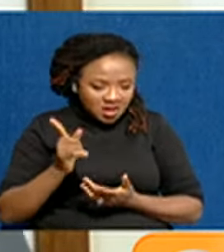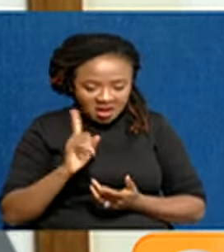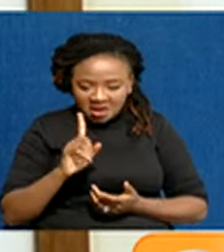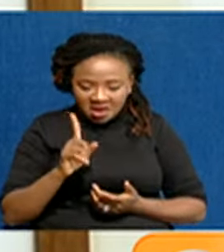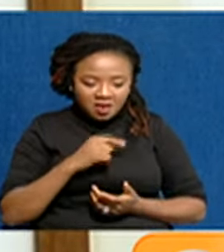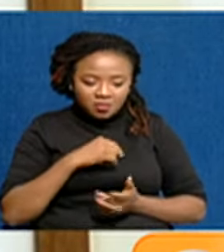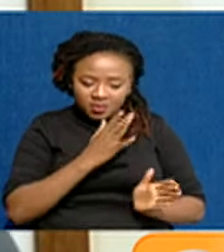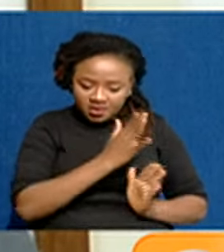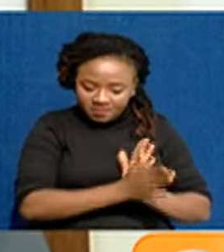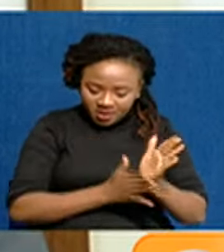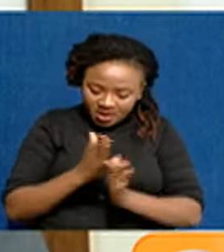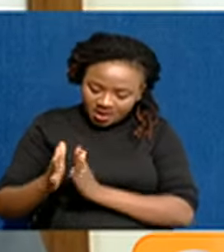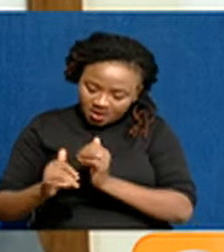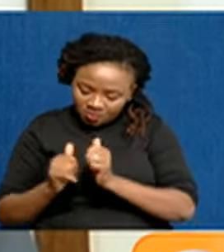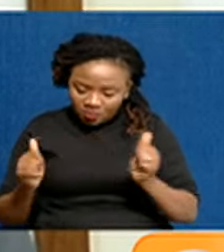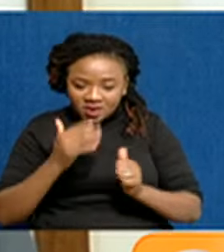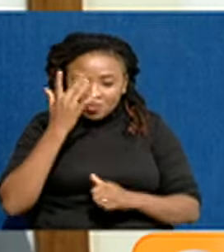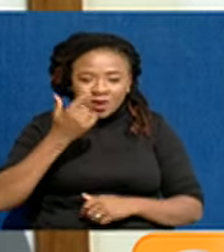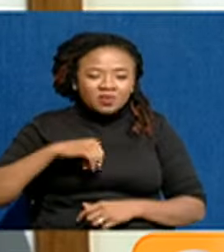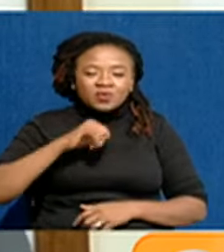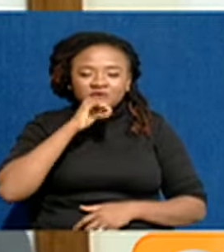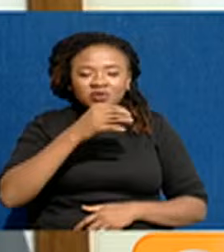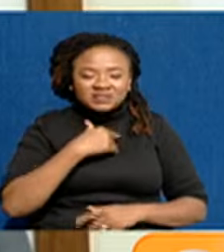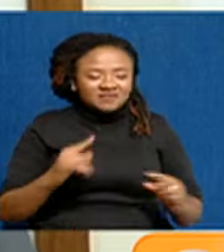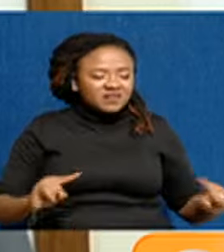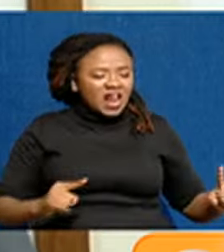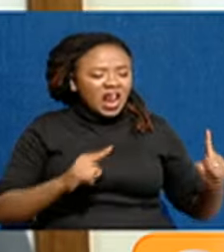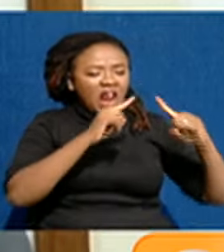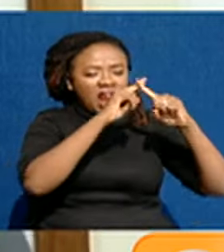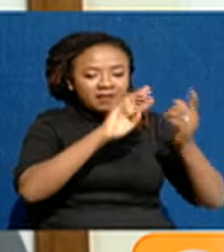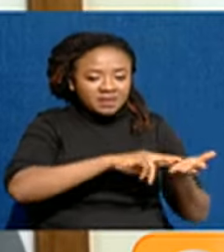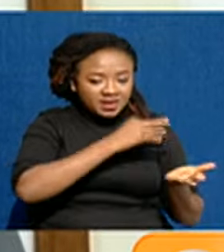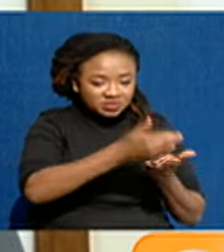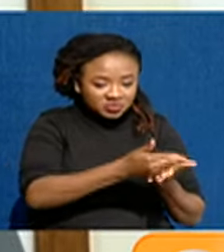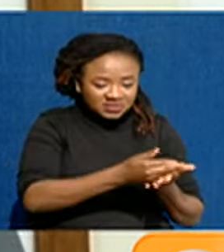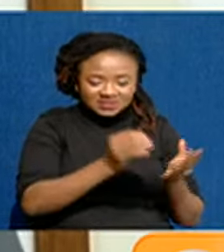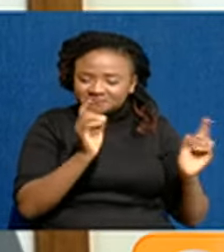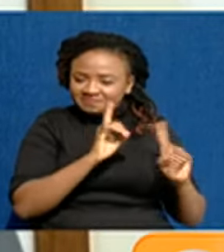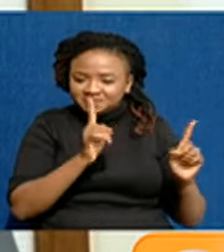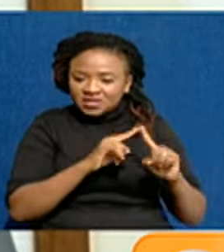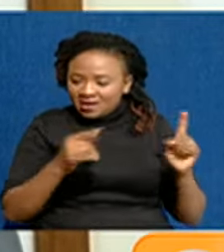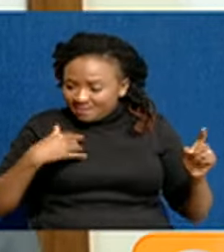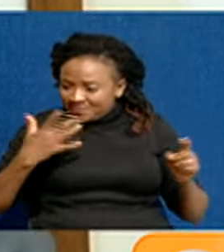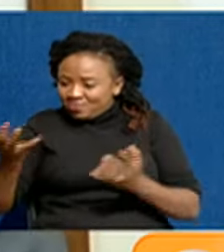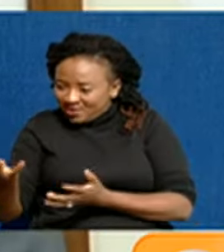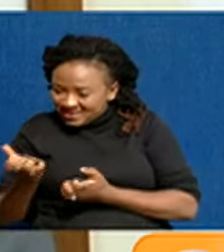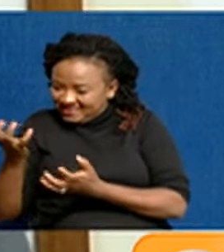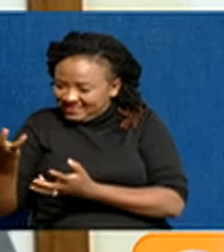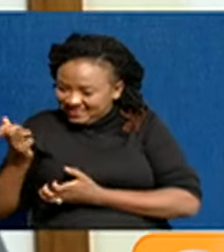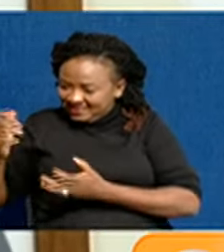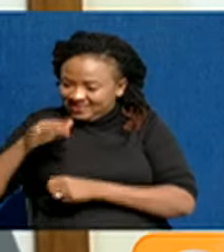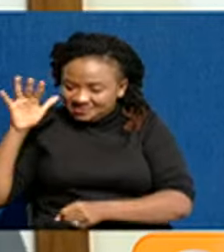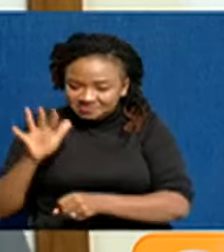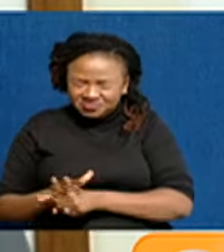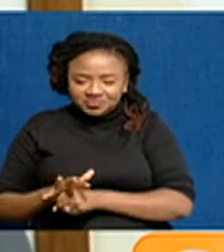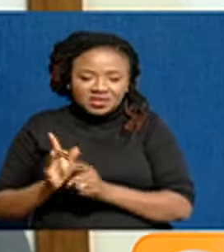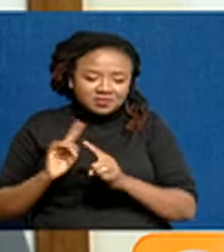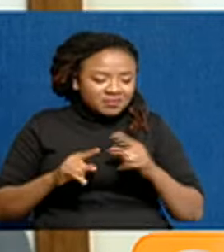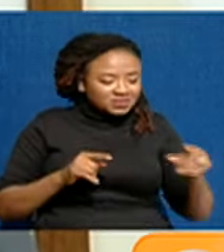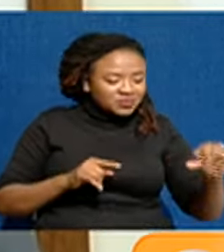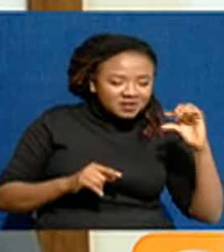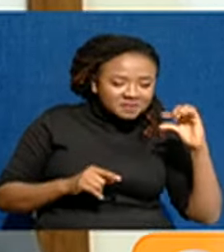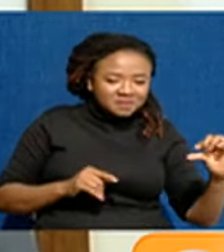because we do not have an abundance of resources. So therefore, we have more needs than actually what we can supply. Yeah. Please get it right.